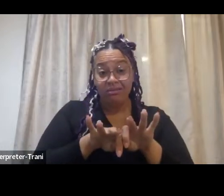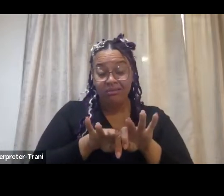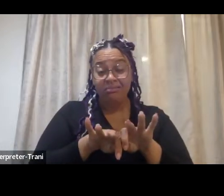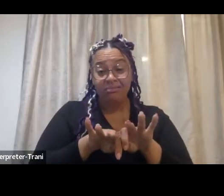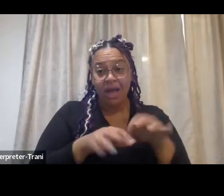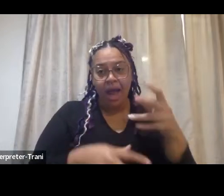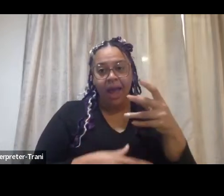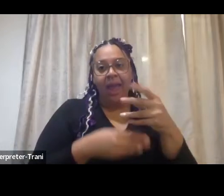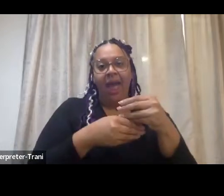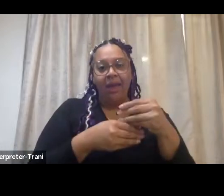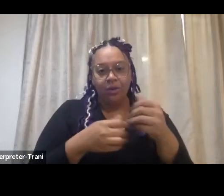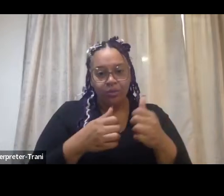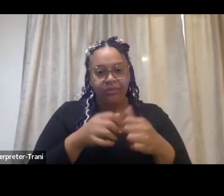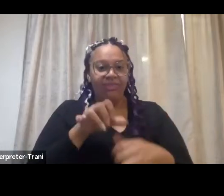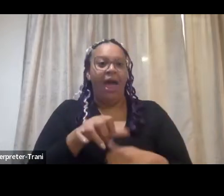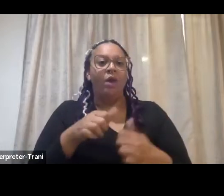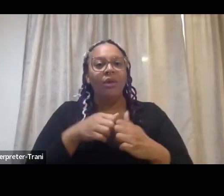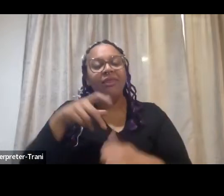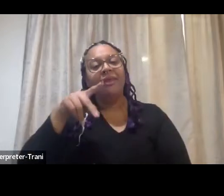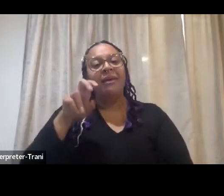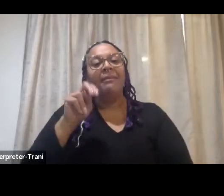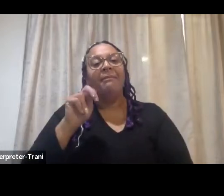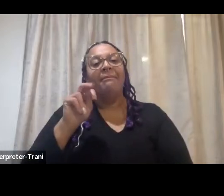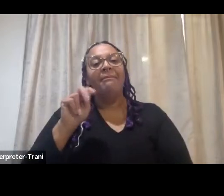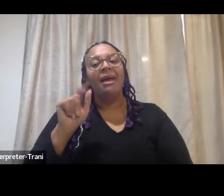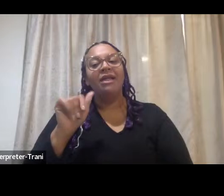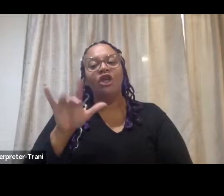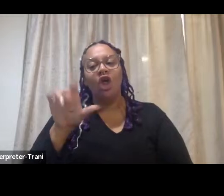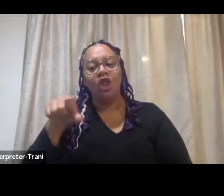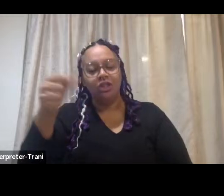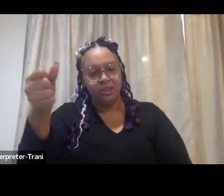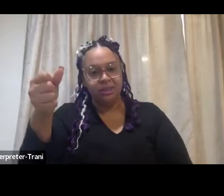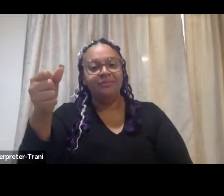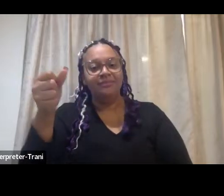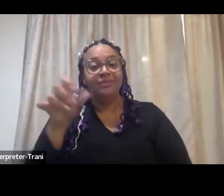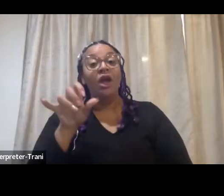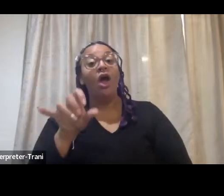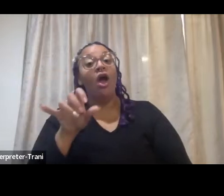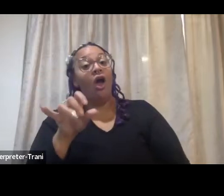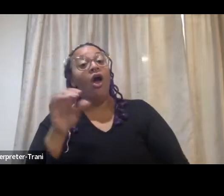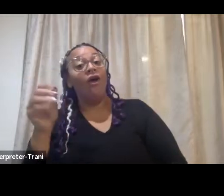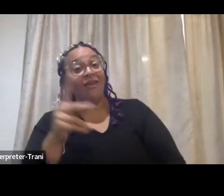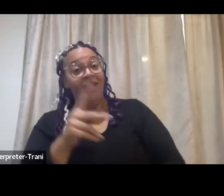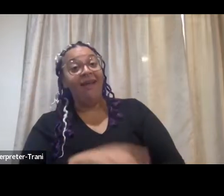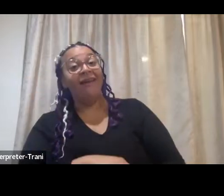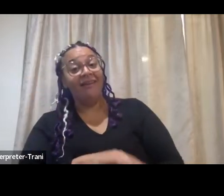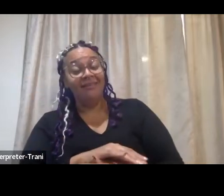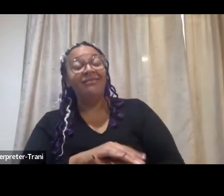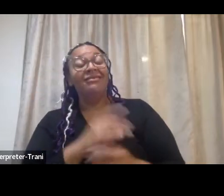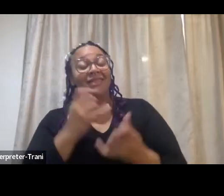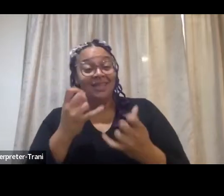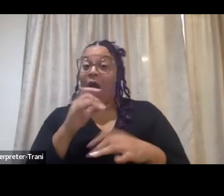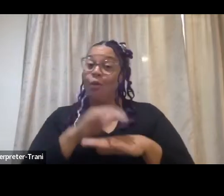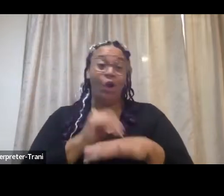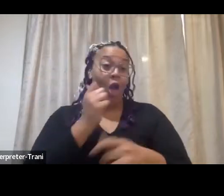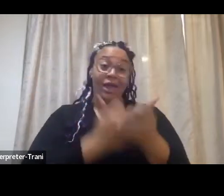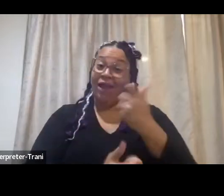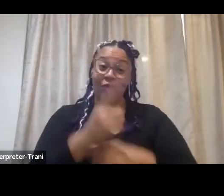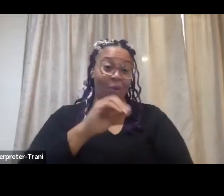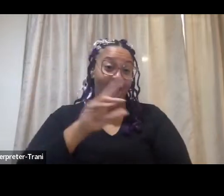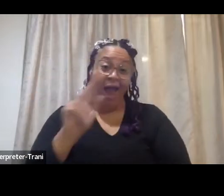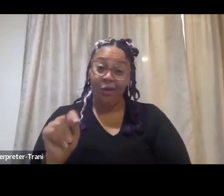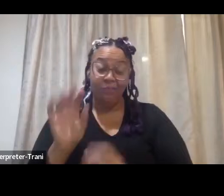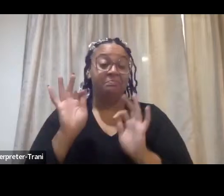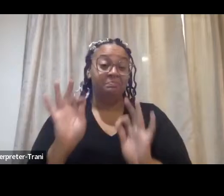Pentacles. Oh, we got an O. Oh, yep. Okay. Now we're calling everybody out. So there's